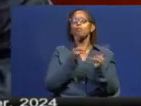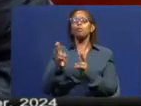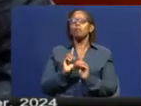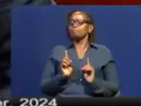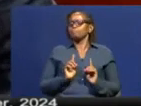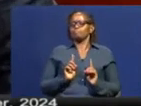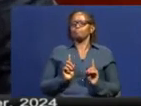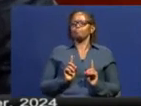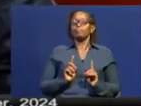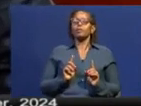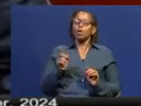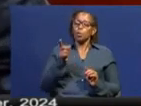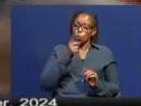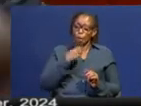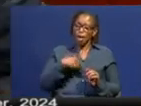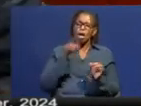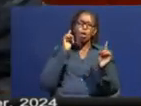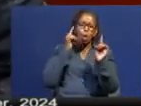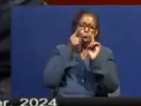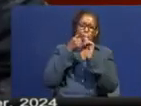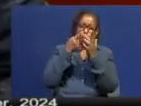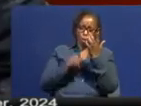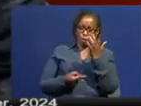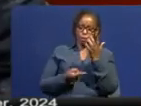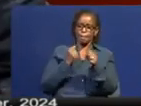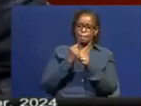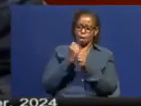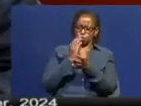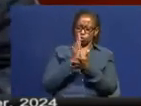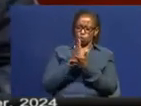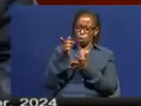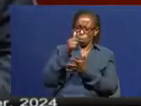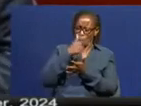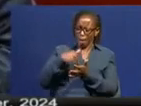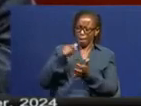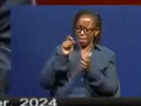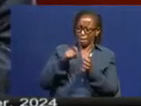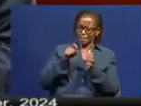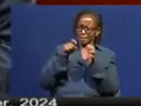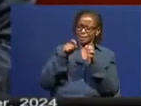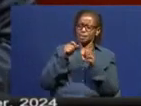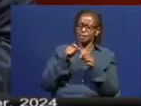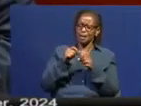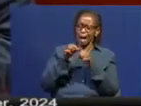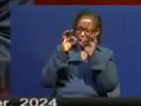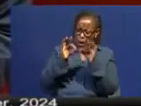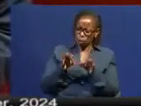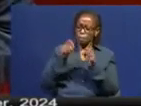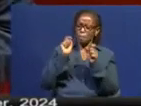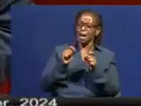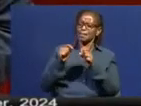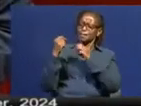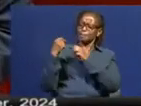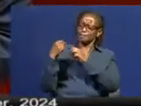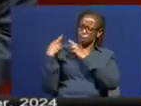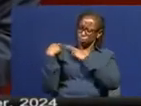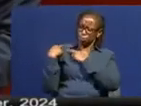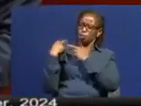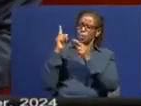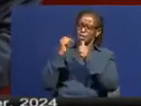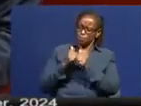commitment to accountability and the rule of law in this country, Mr. Speaker. Honorable